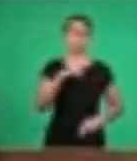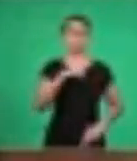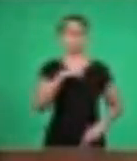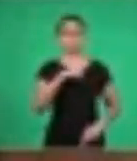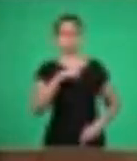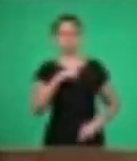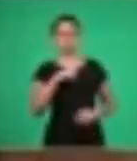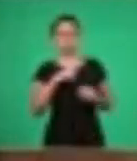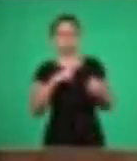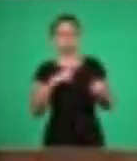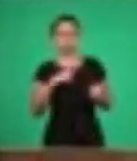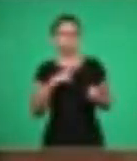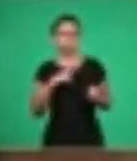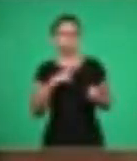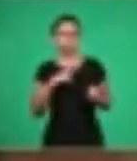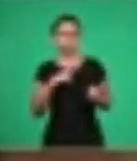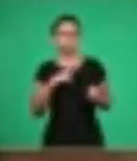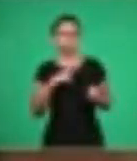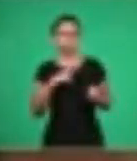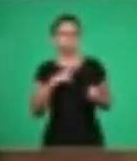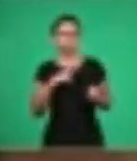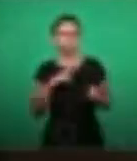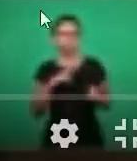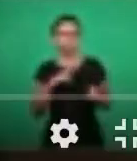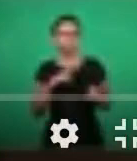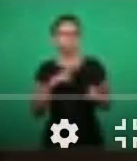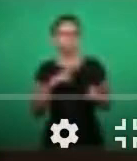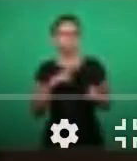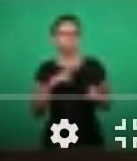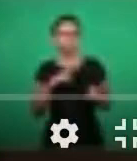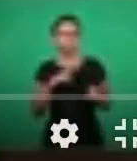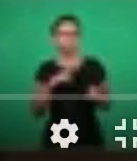will happen in the personal aspect.